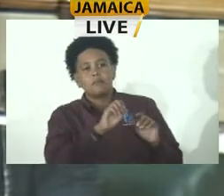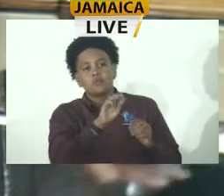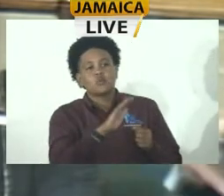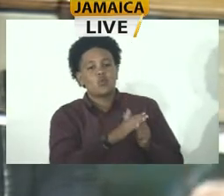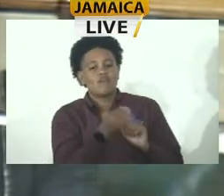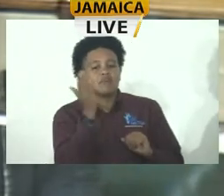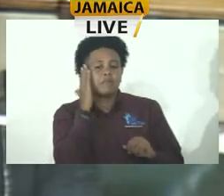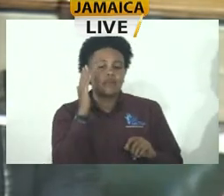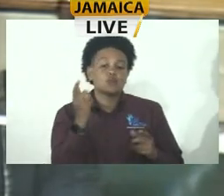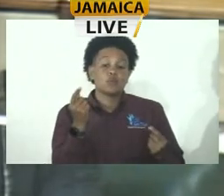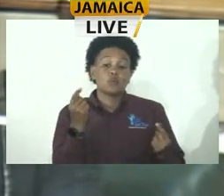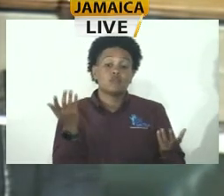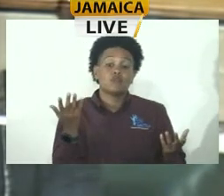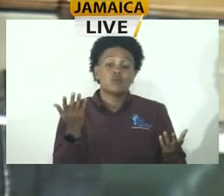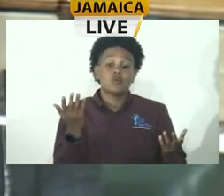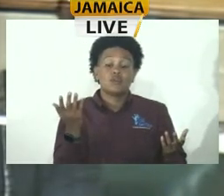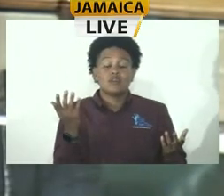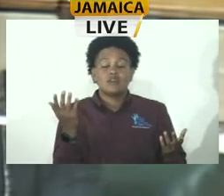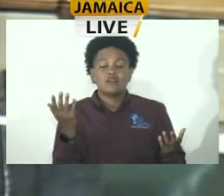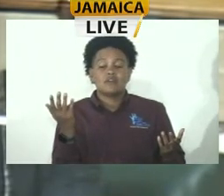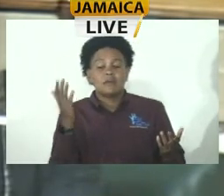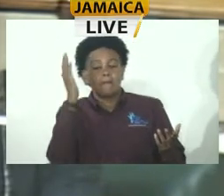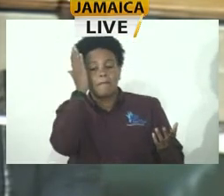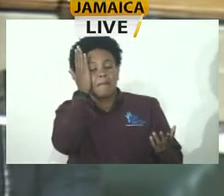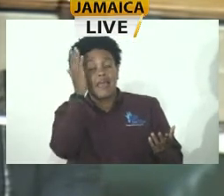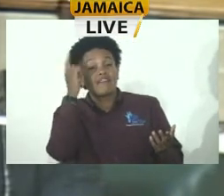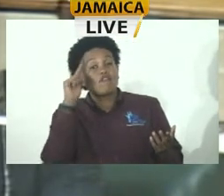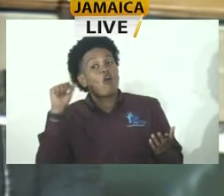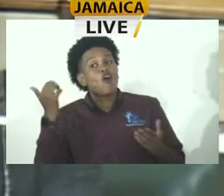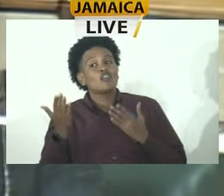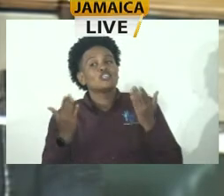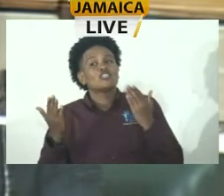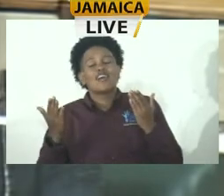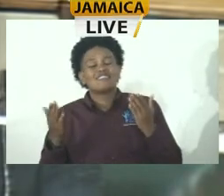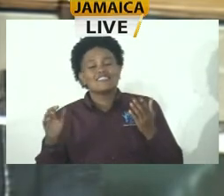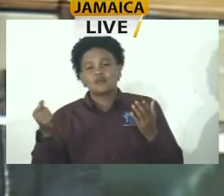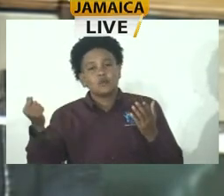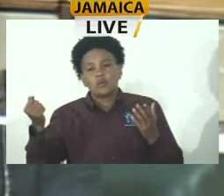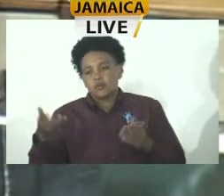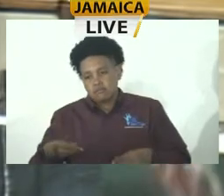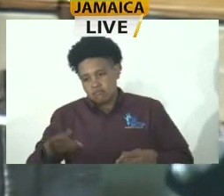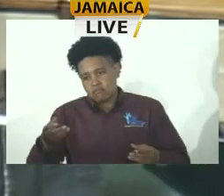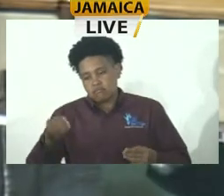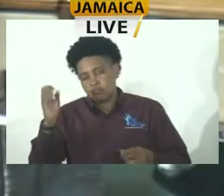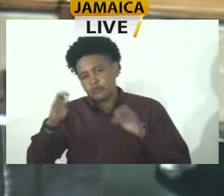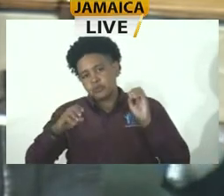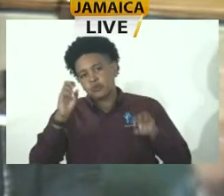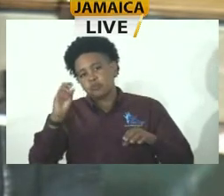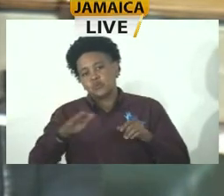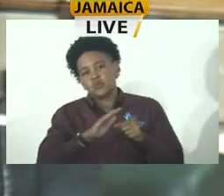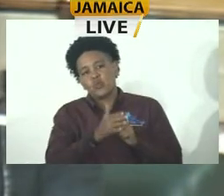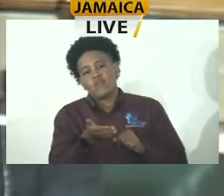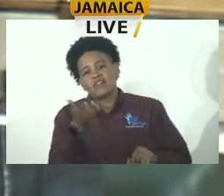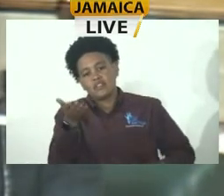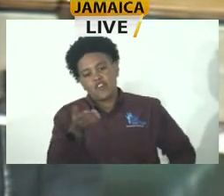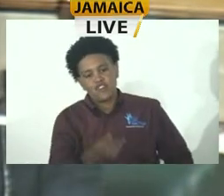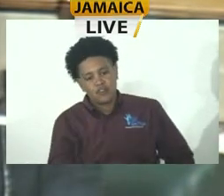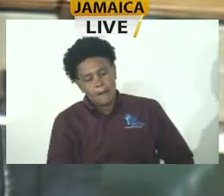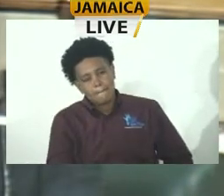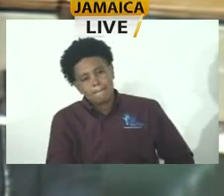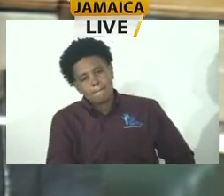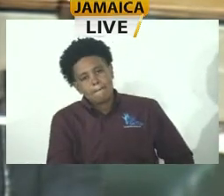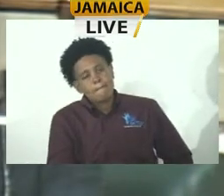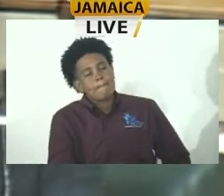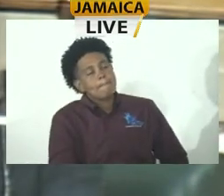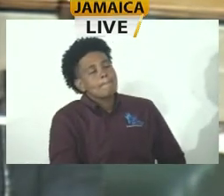displace beds for other services in order to treat the excess patients so